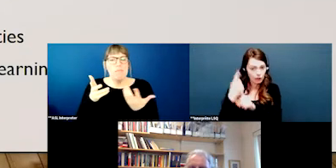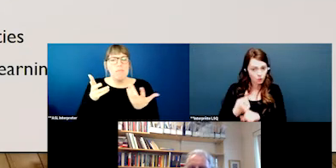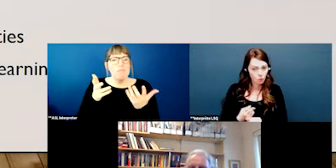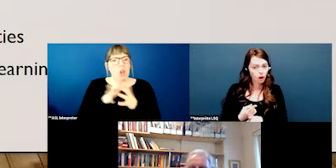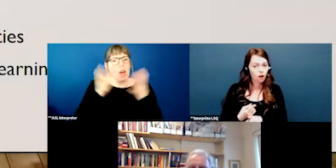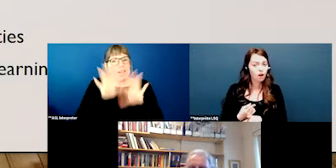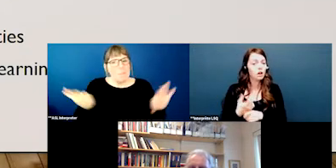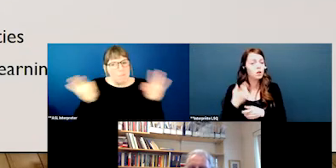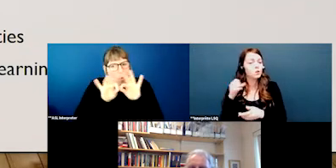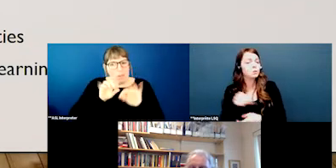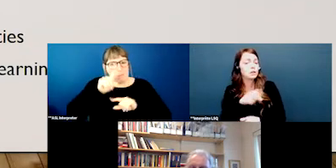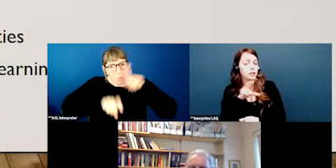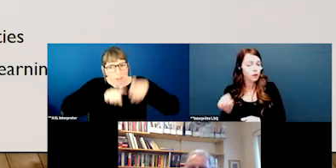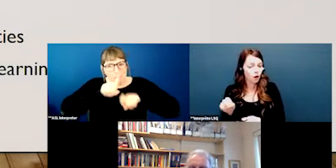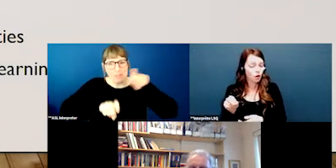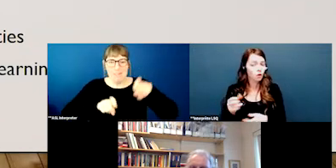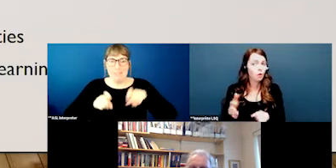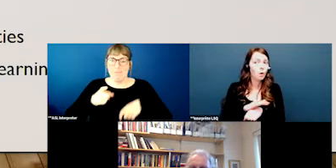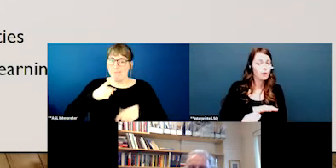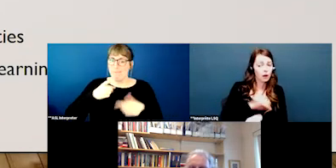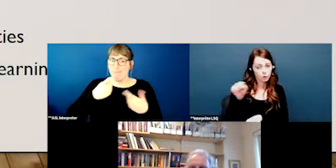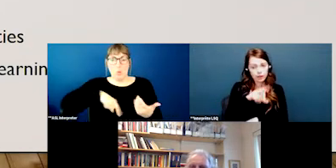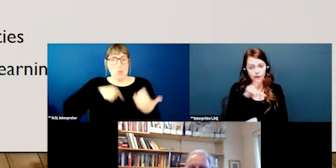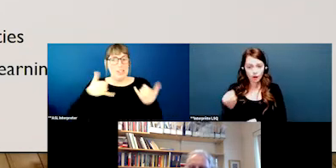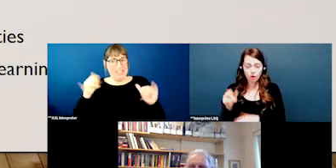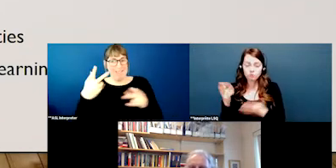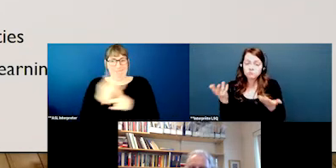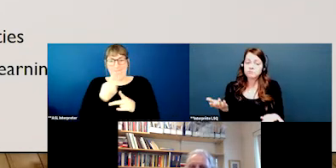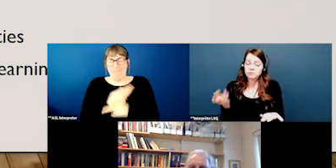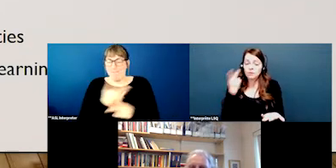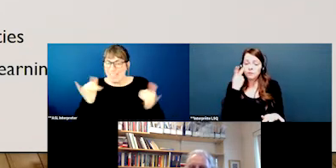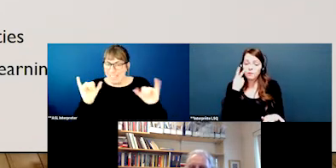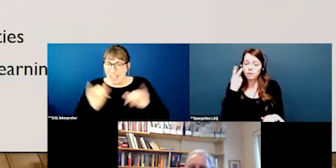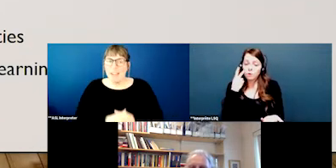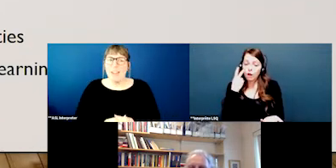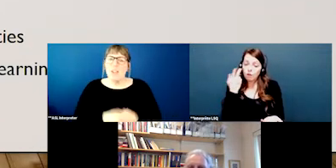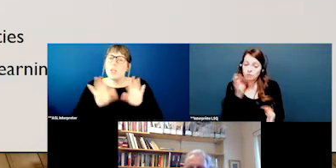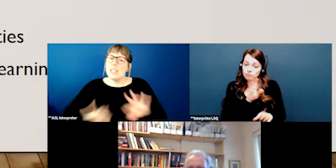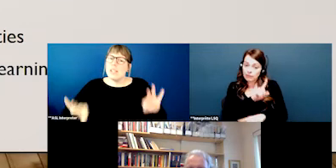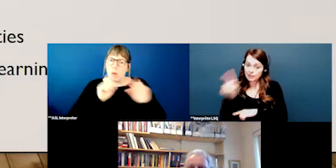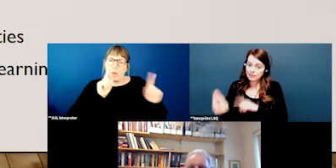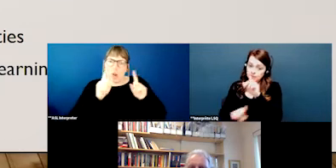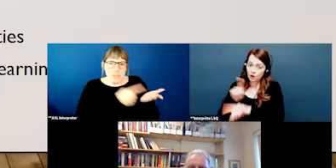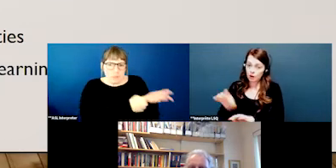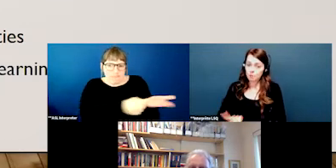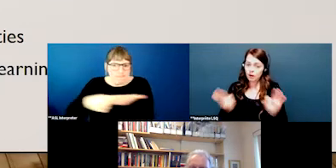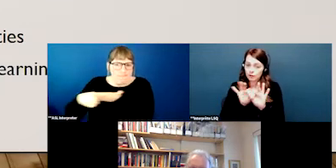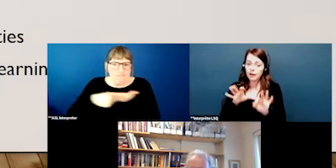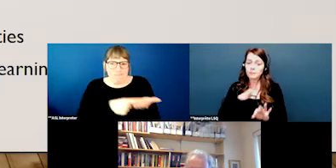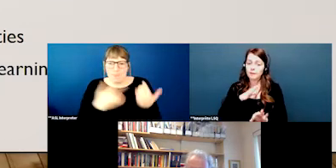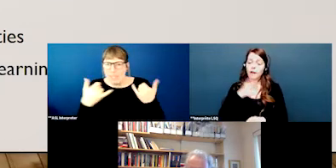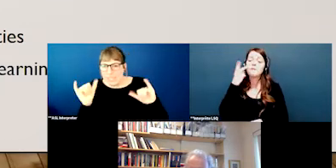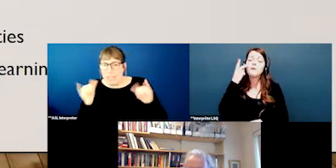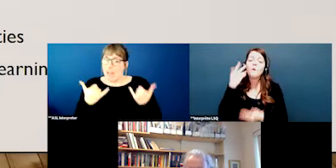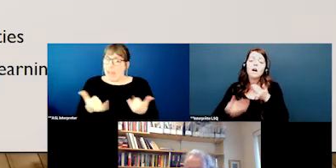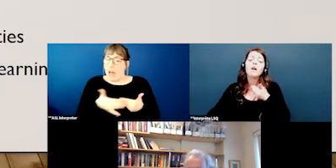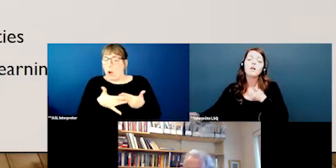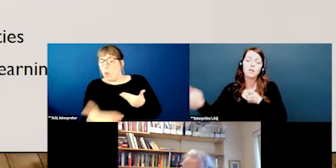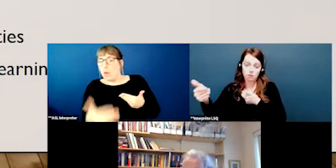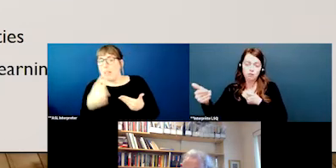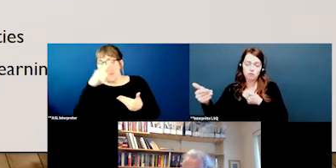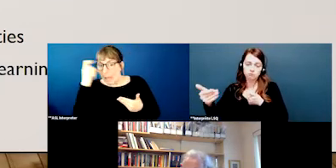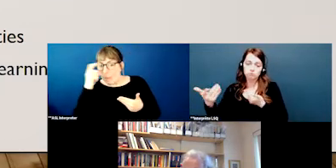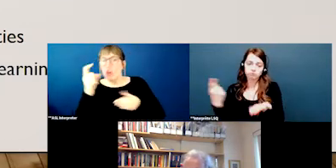key questions yet to be determined, and the conversations are important to be had right now and through the summer and into the